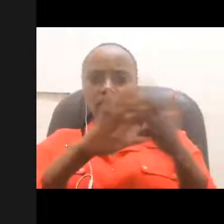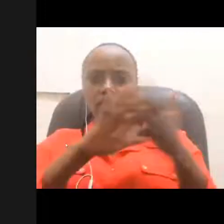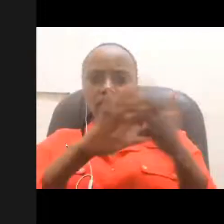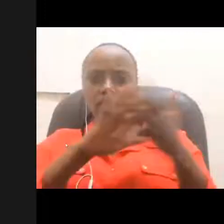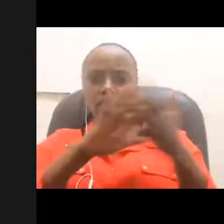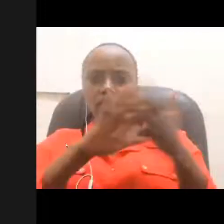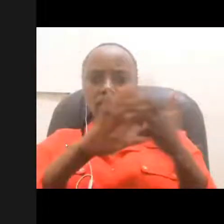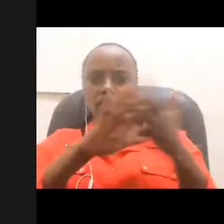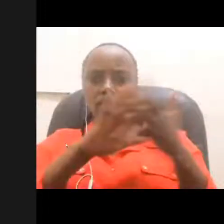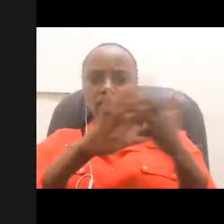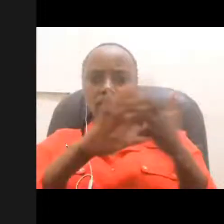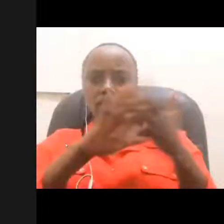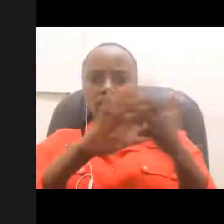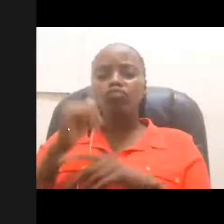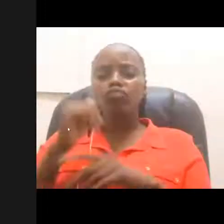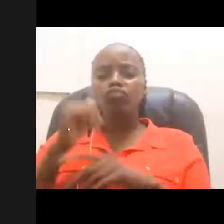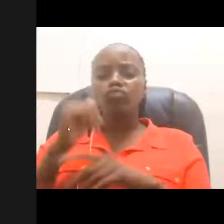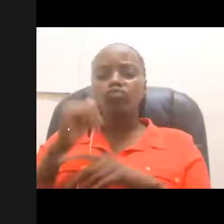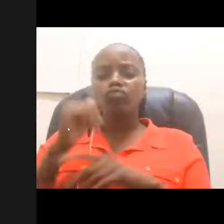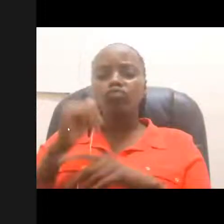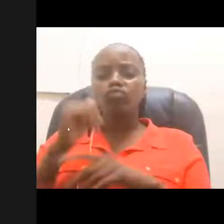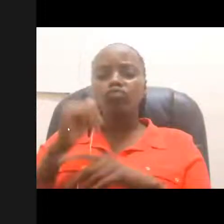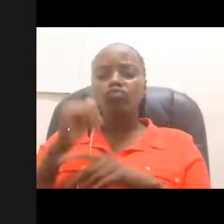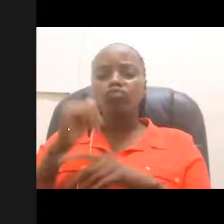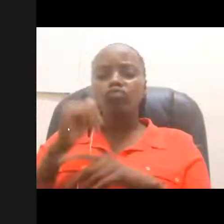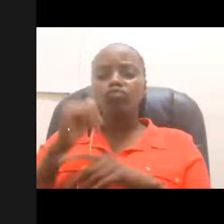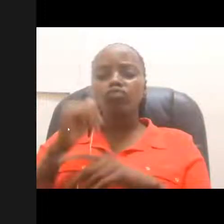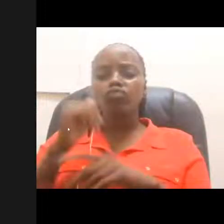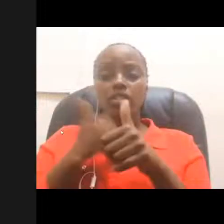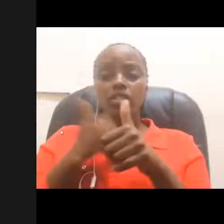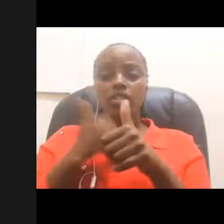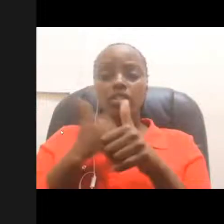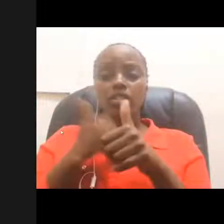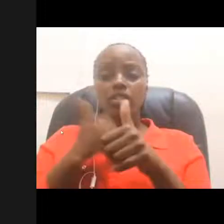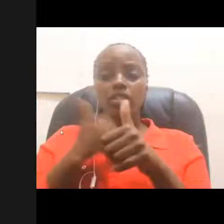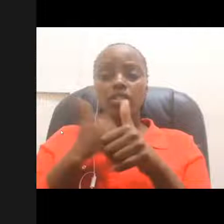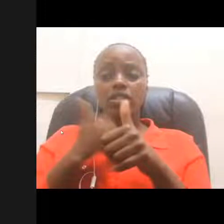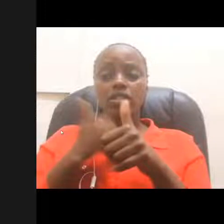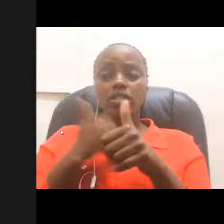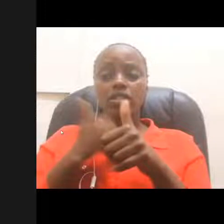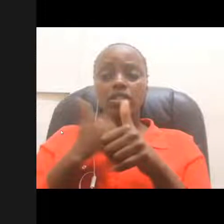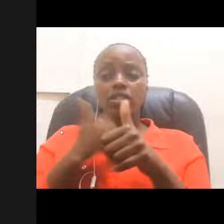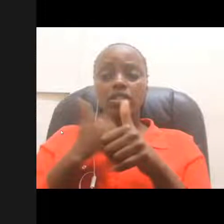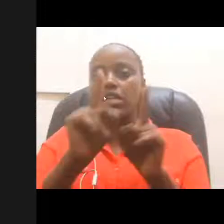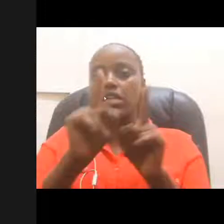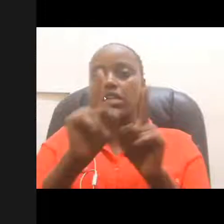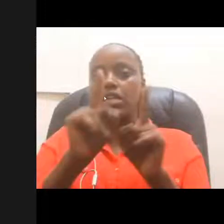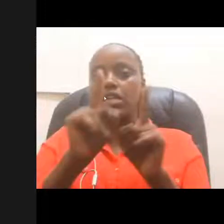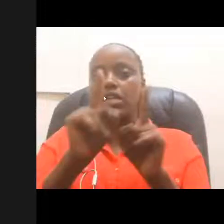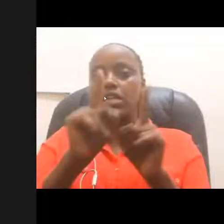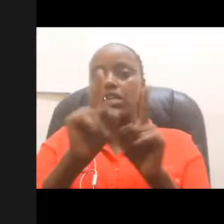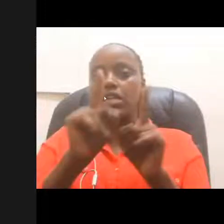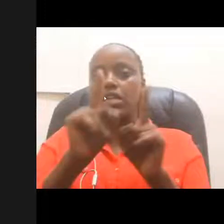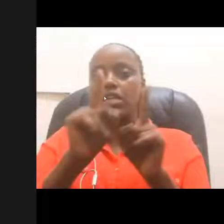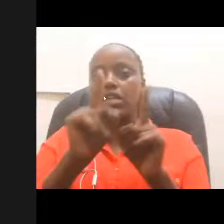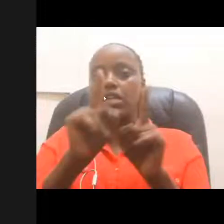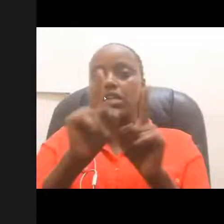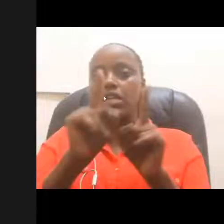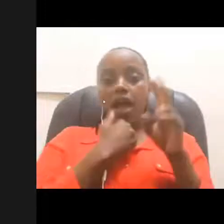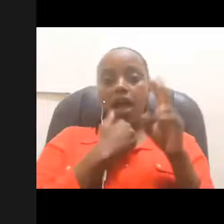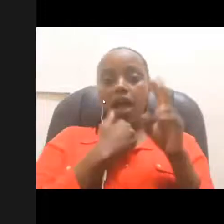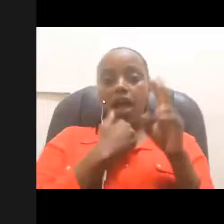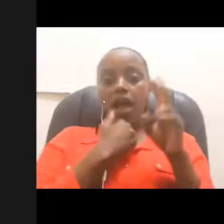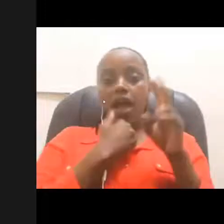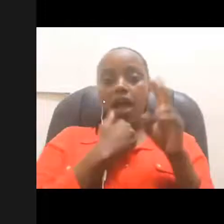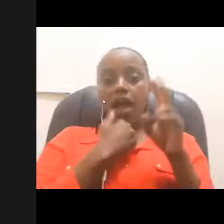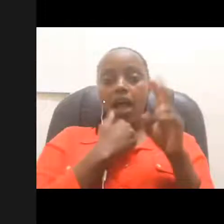good insights about the effect it has had on children's rights. From my own perspective, there have been immense gains made by having the